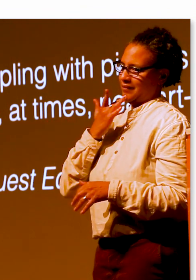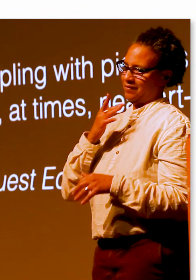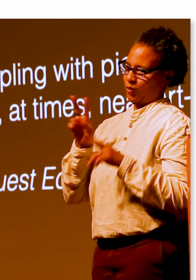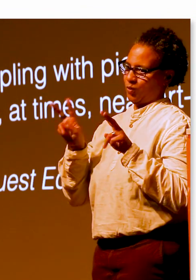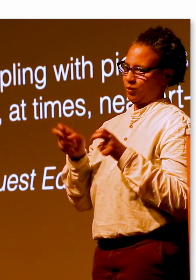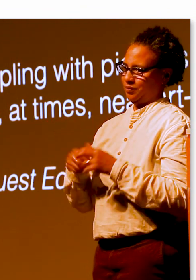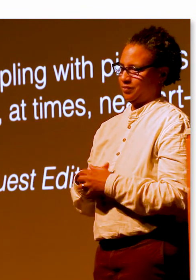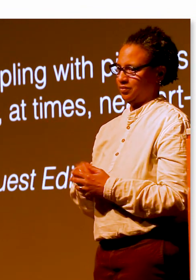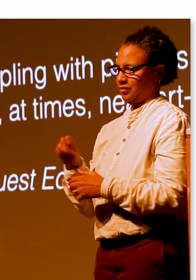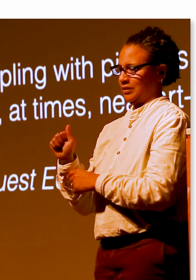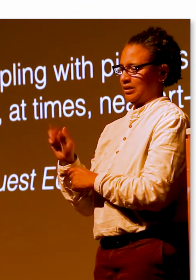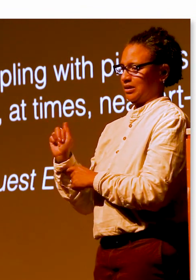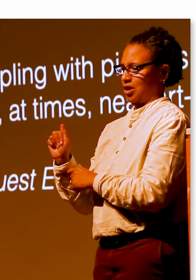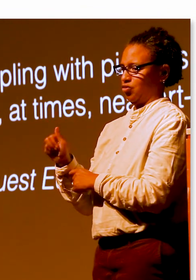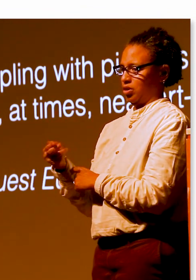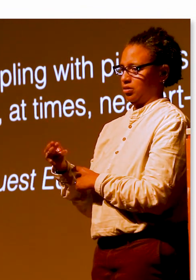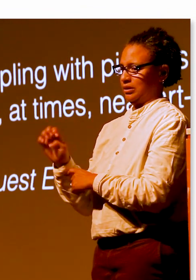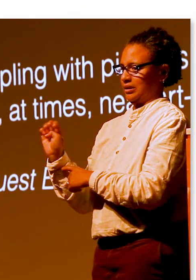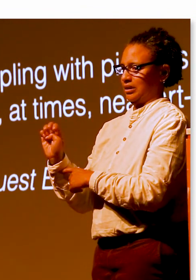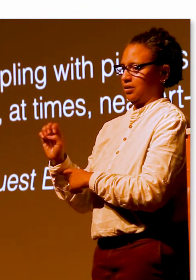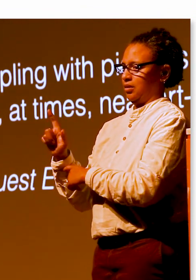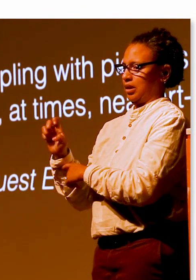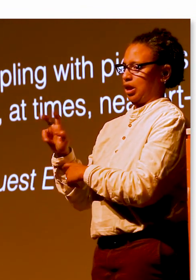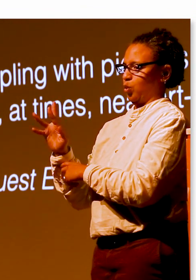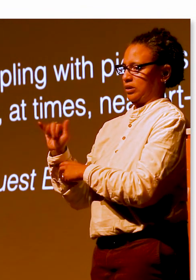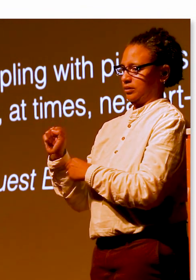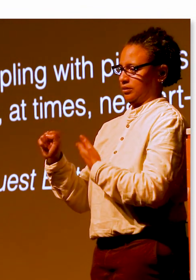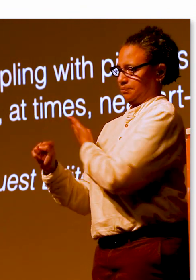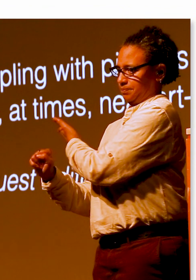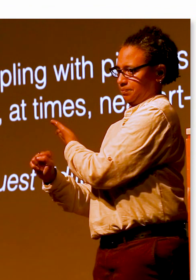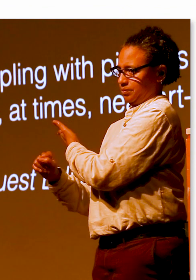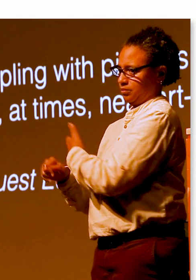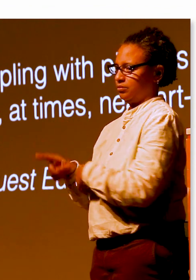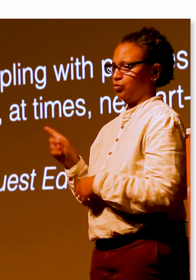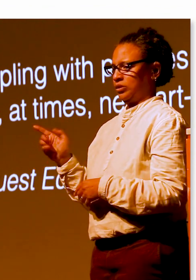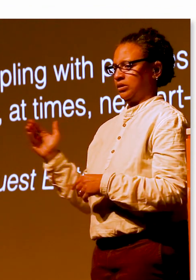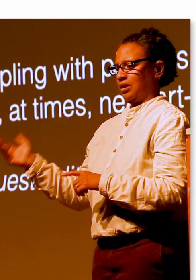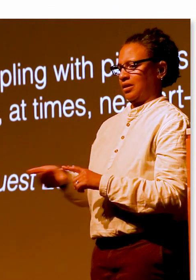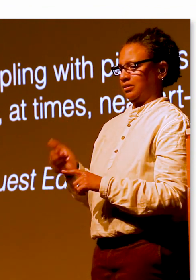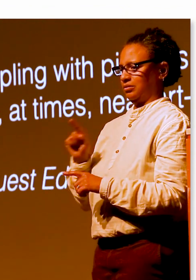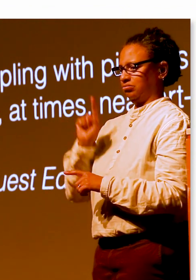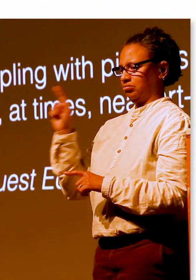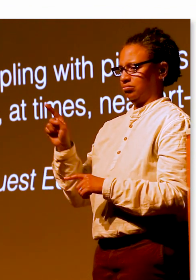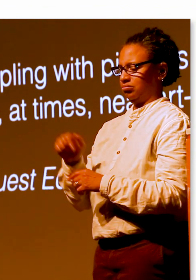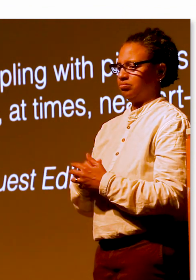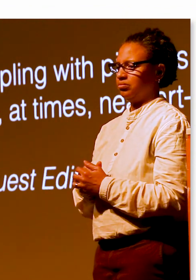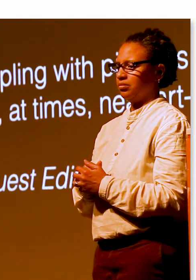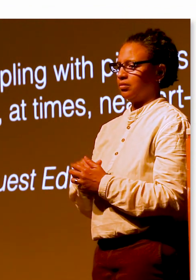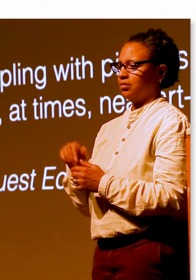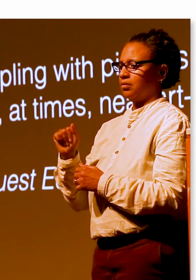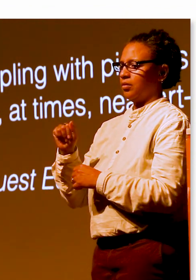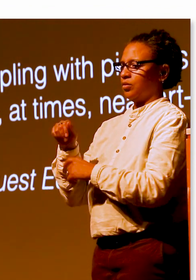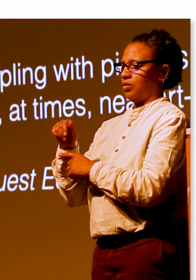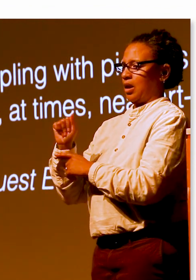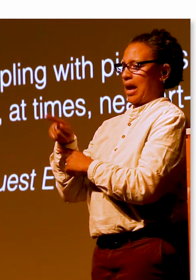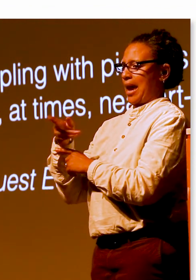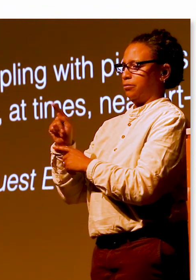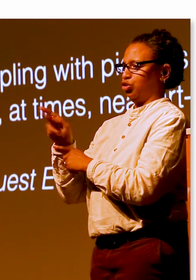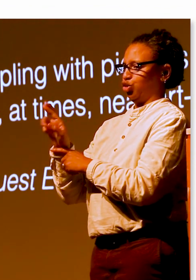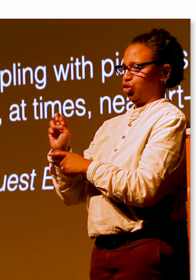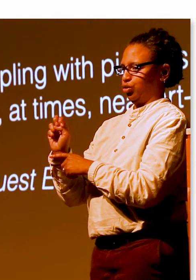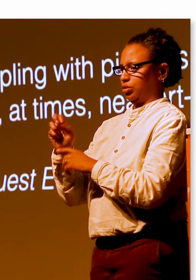who guest edited a really beautiful issue of Aperture magazine, and she called the issue Vision and Justice,